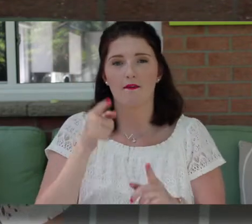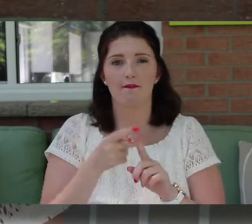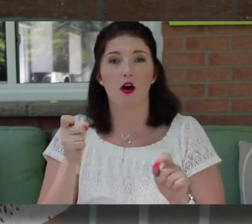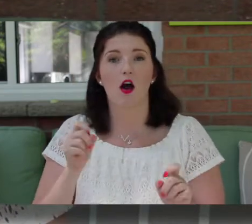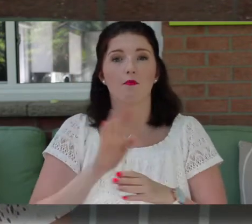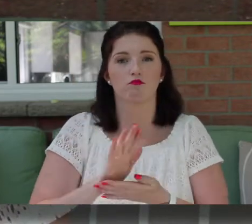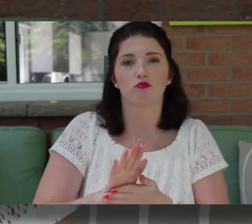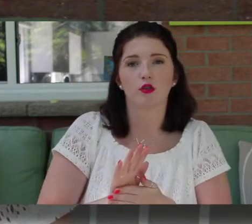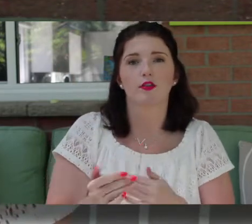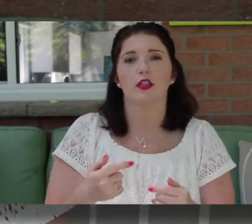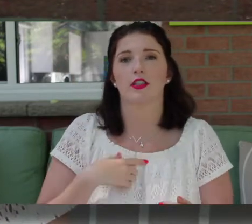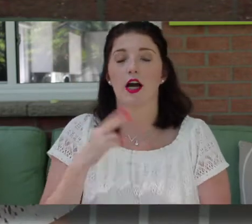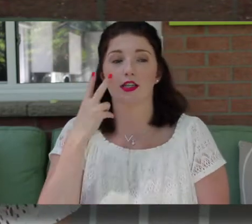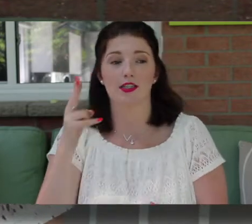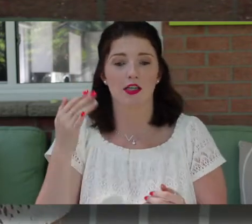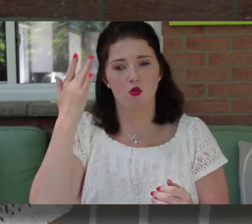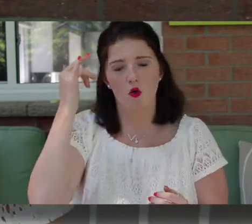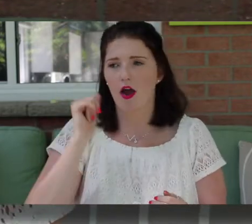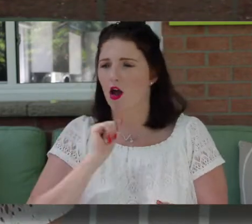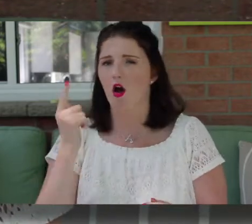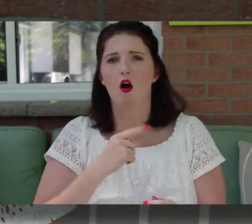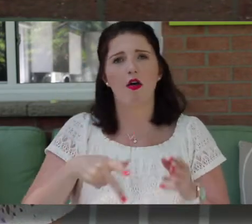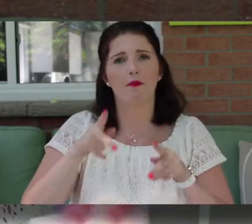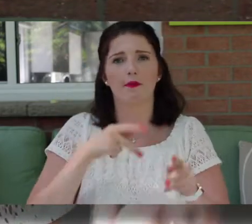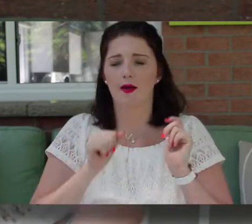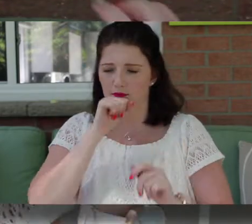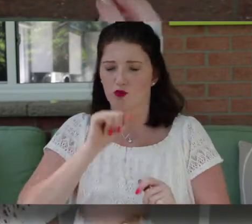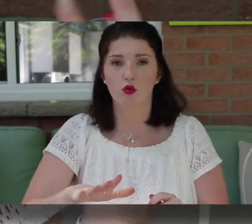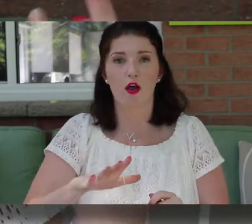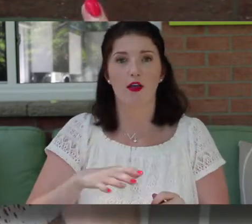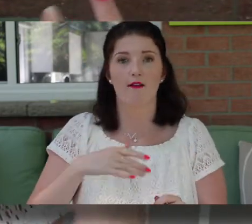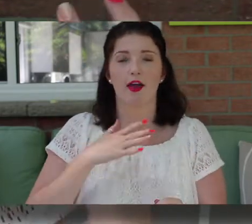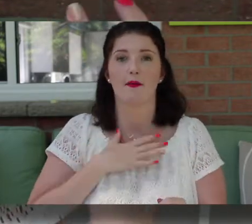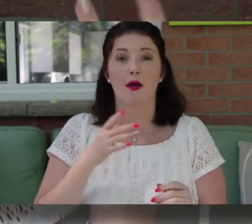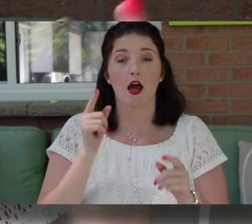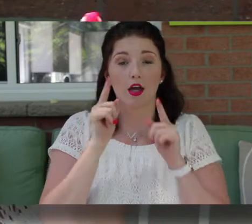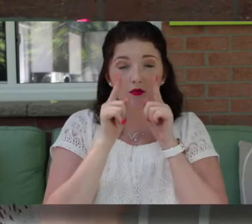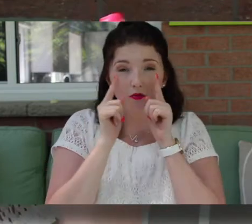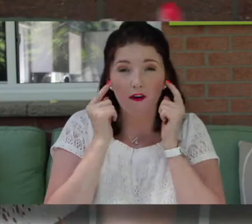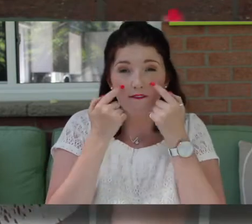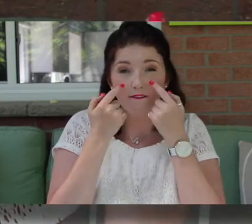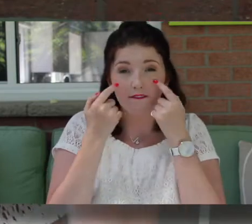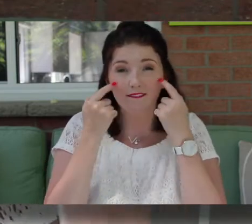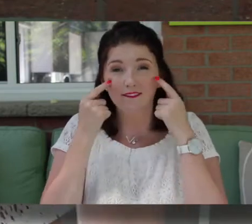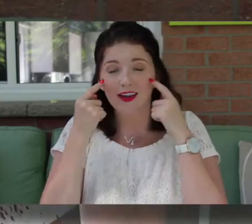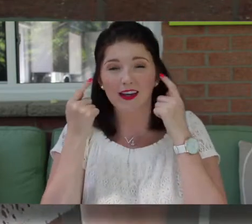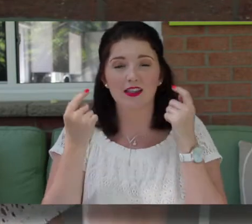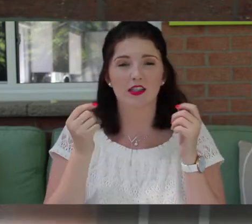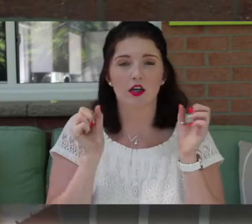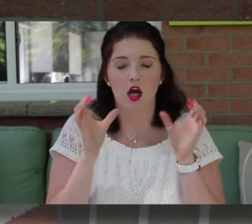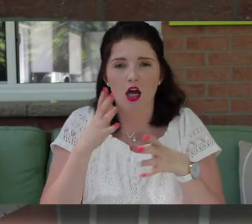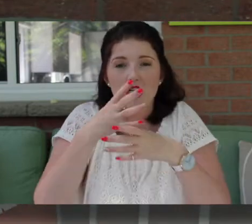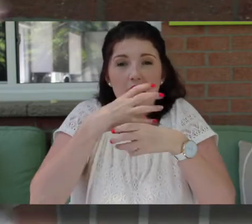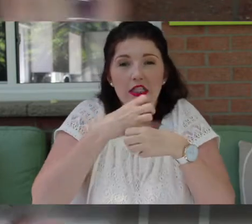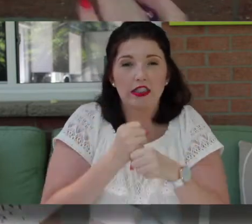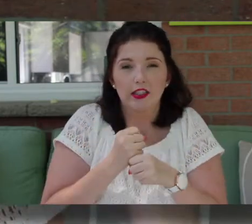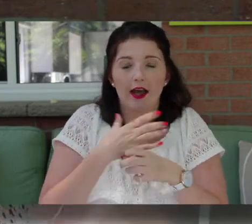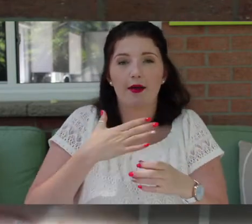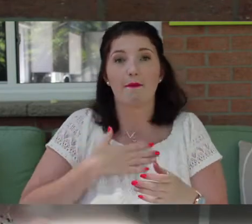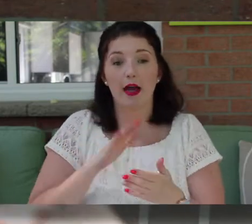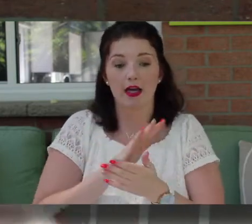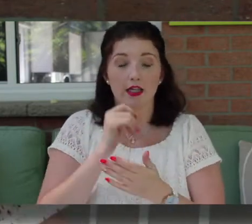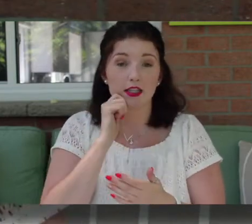and honestly, I see what the hype is all about. It makes my pores so tiny, and so my skin is just